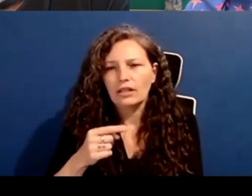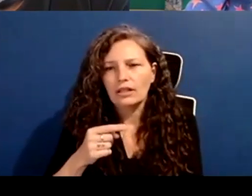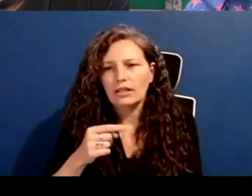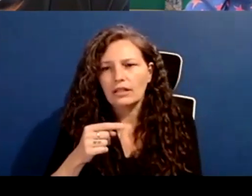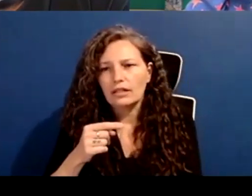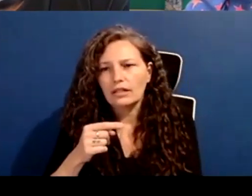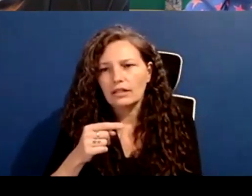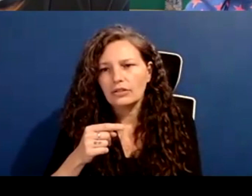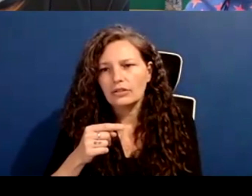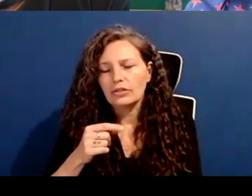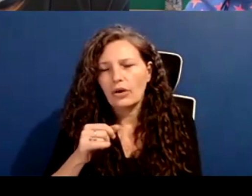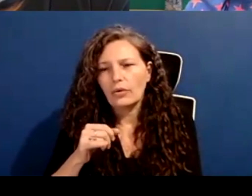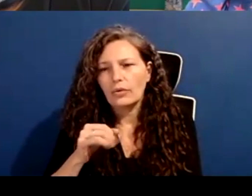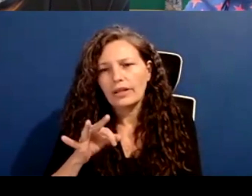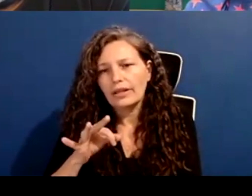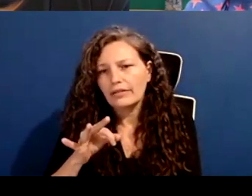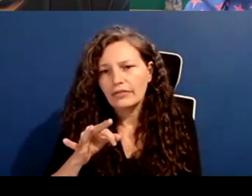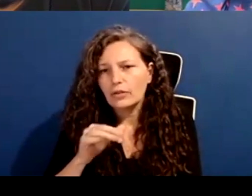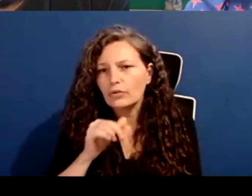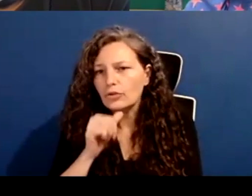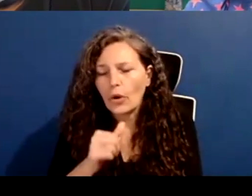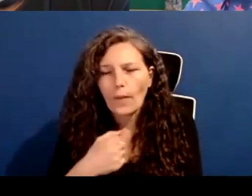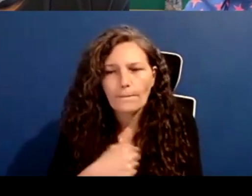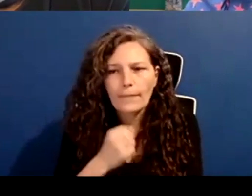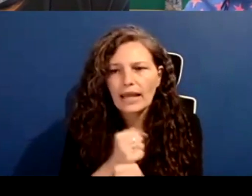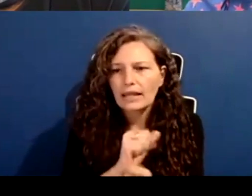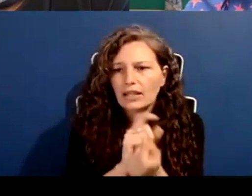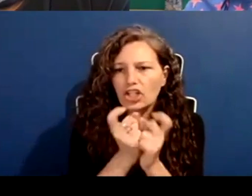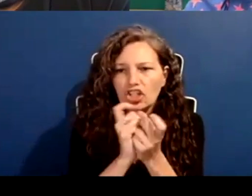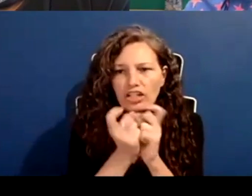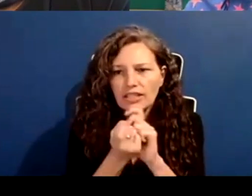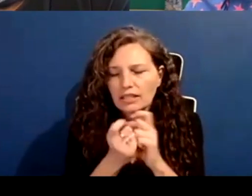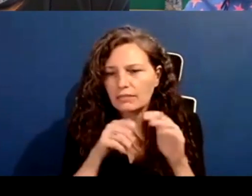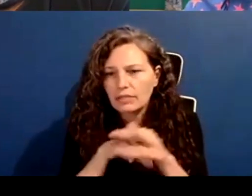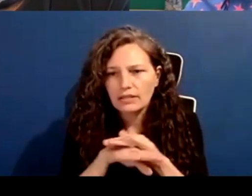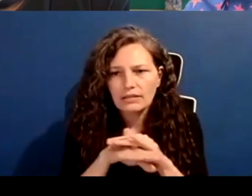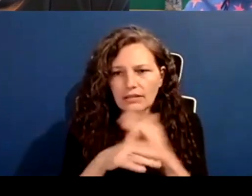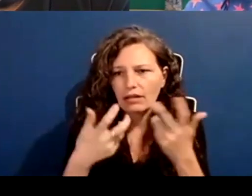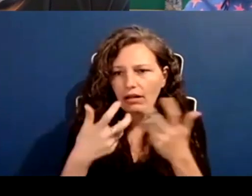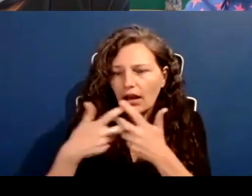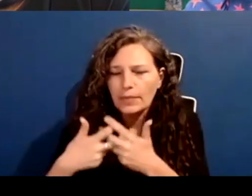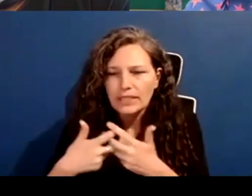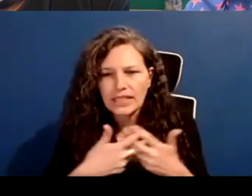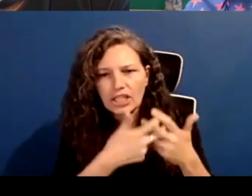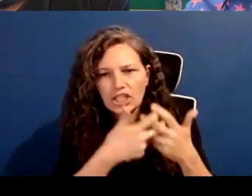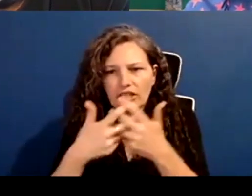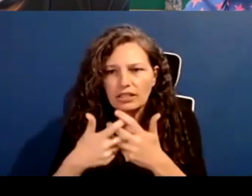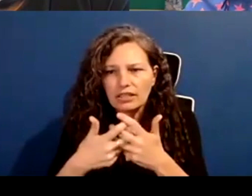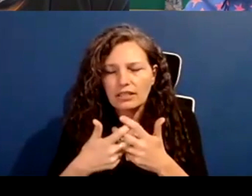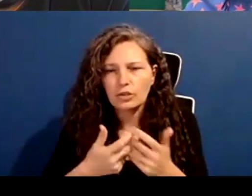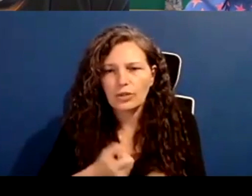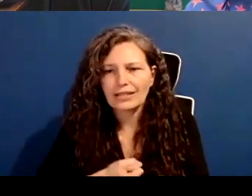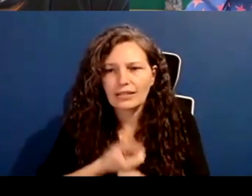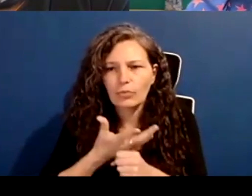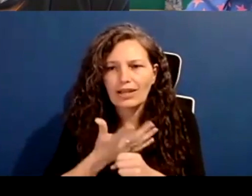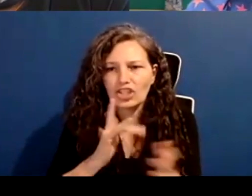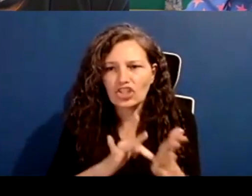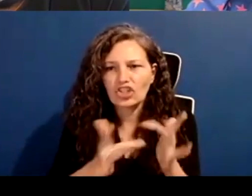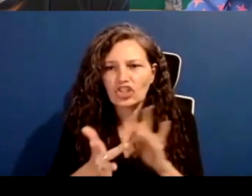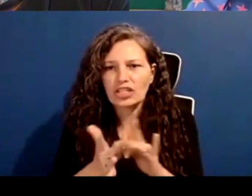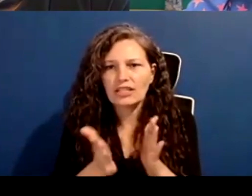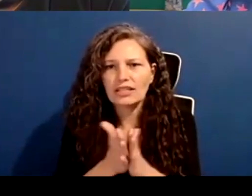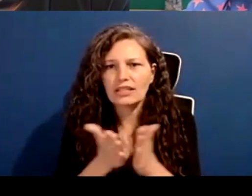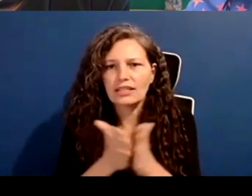and accommodations and expressing the love that Jesus has and his ultimate goal